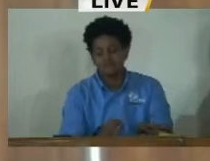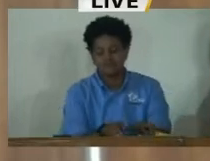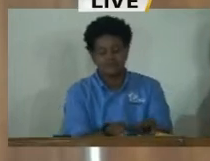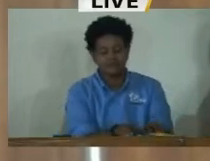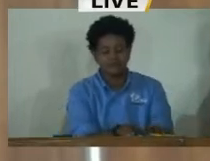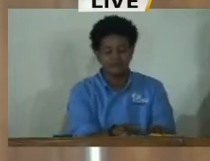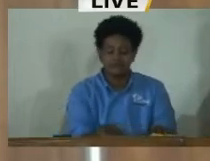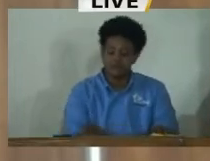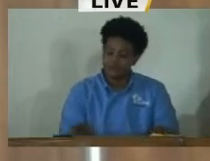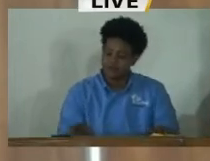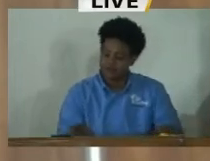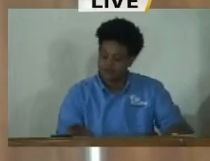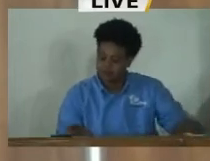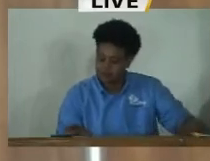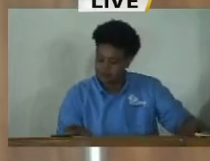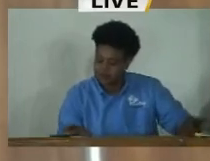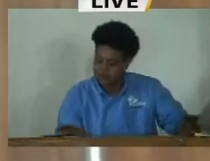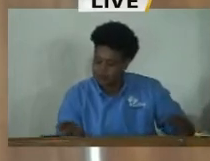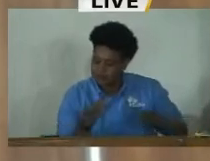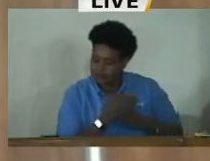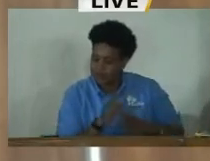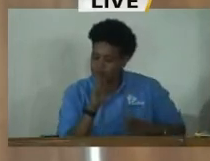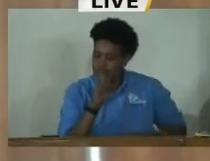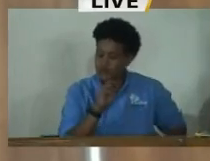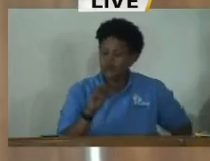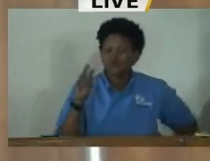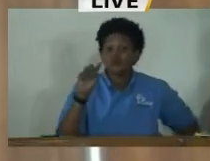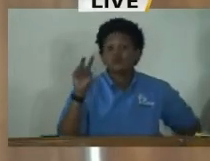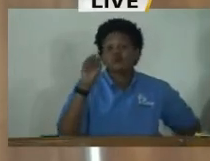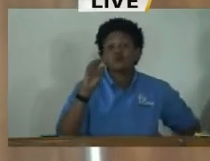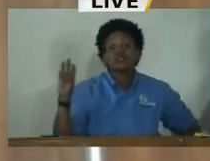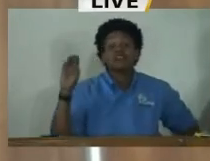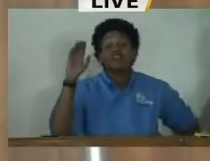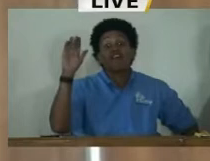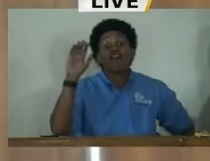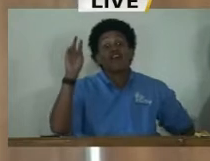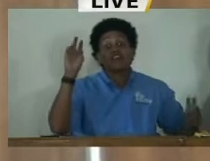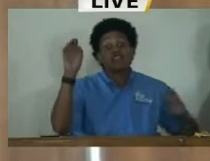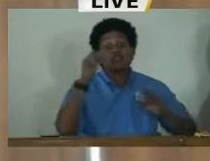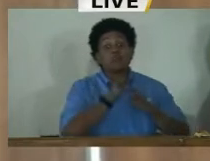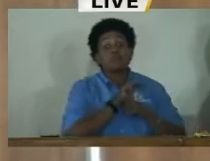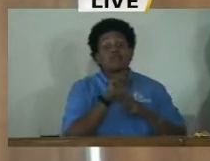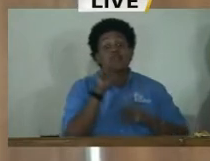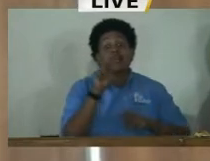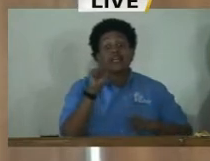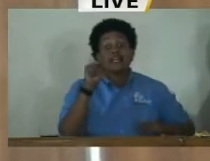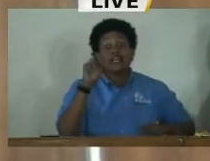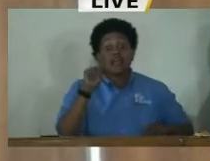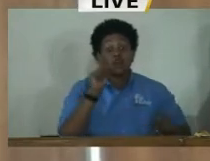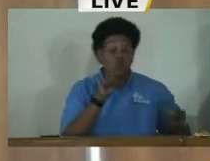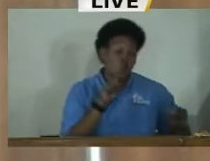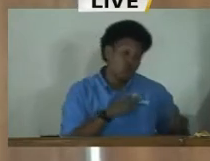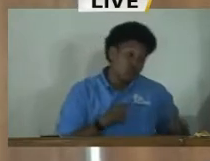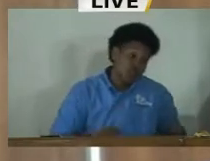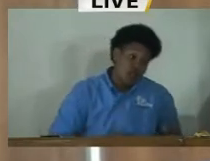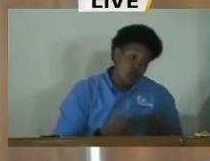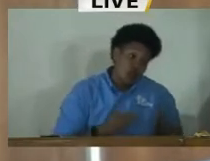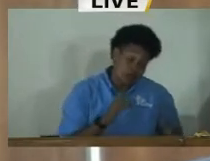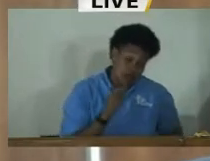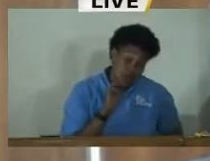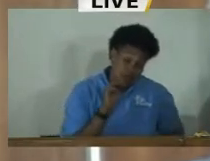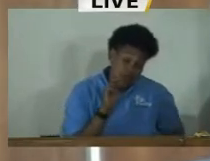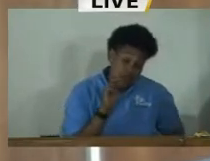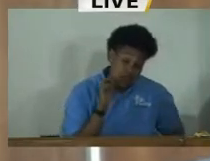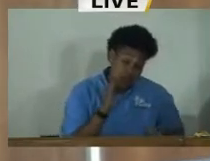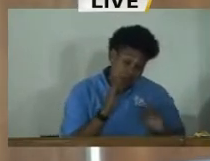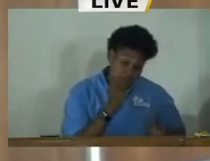to 2006, Foreign Affairs Minister K.D. Knight went to China, opened our embassy there. He went to the